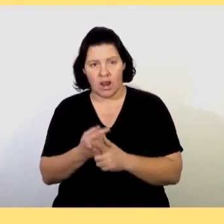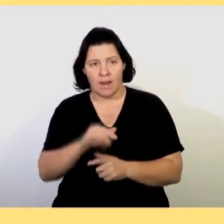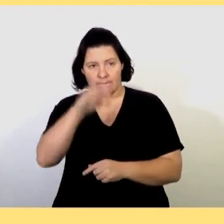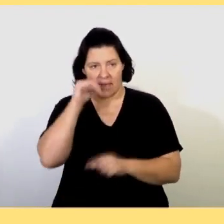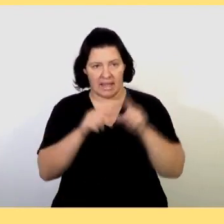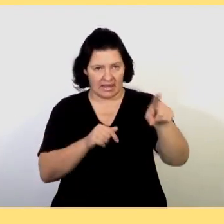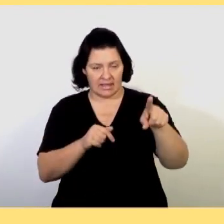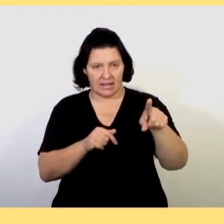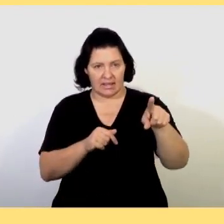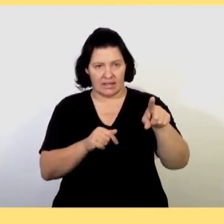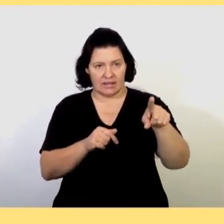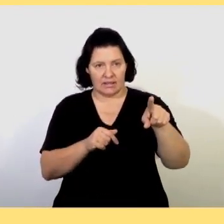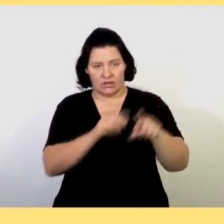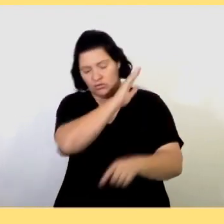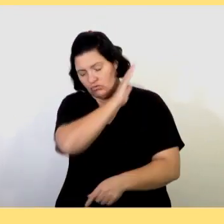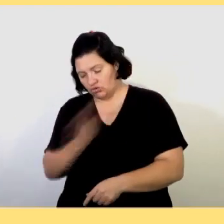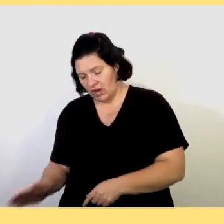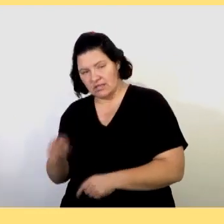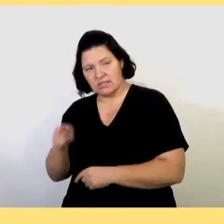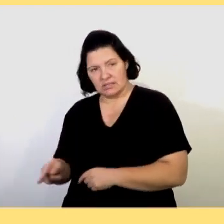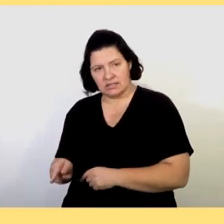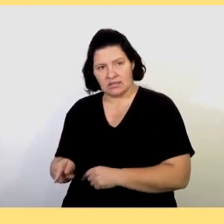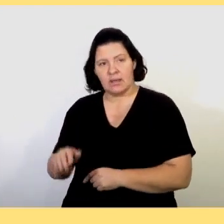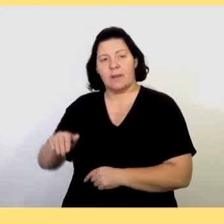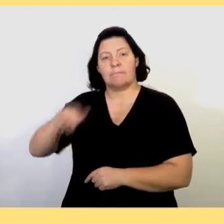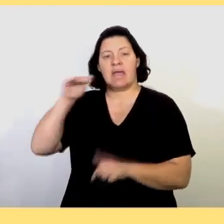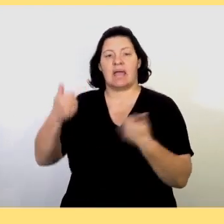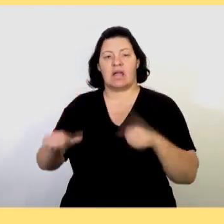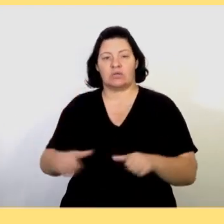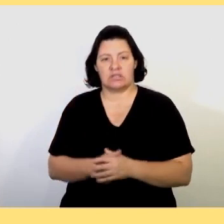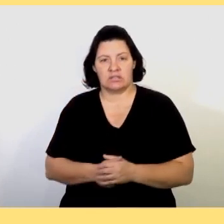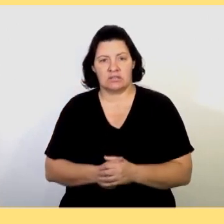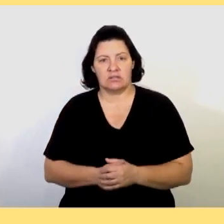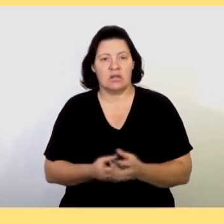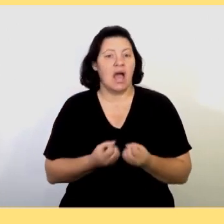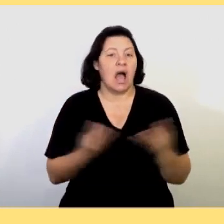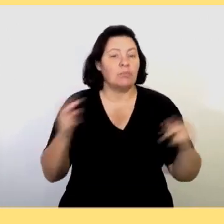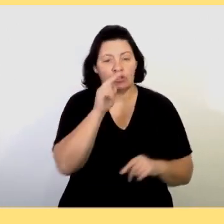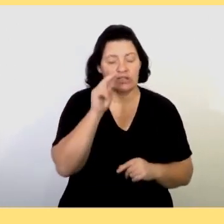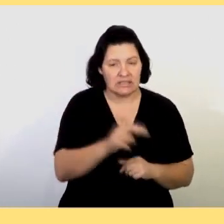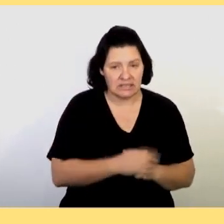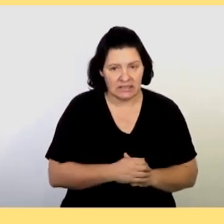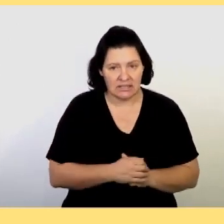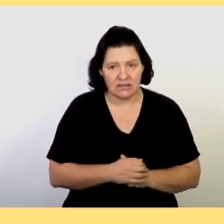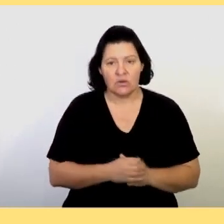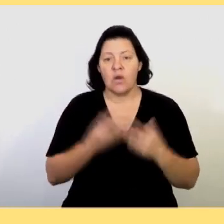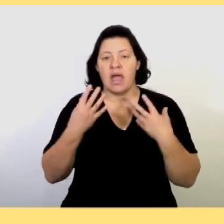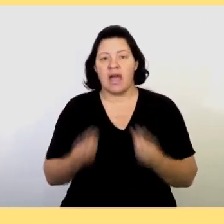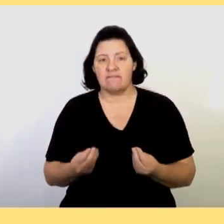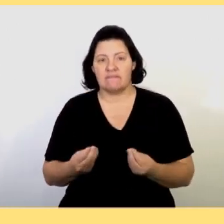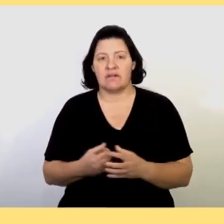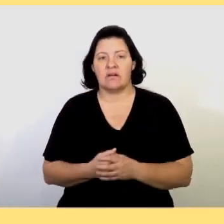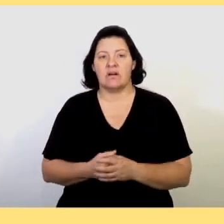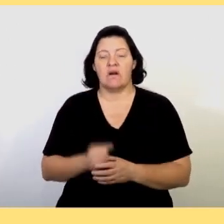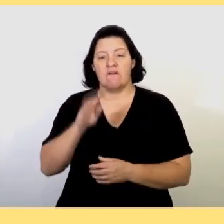going to take that bank straight on to your bank account. How much are you going to see? There, you're going to